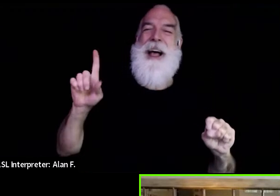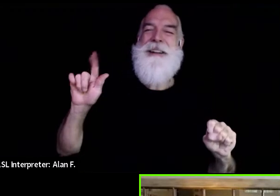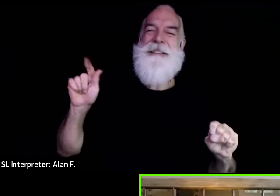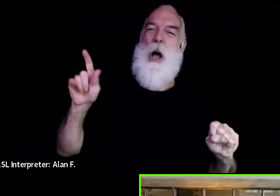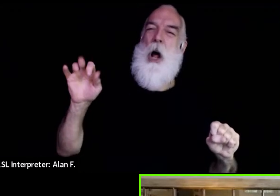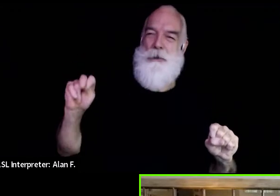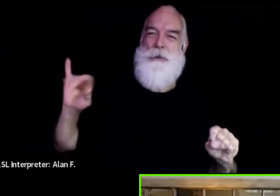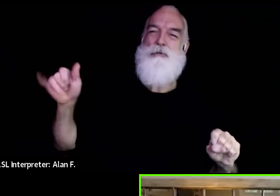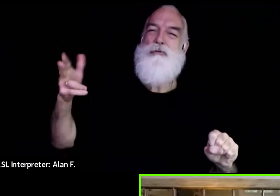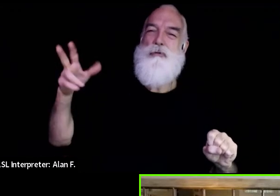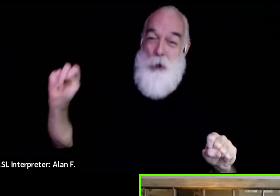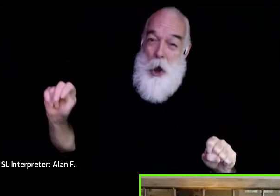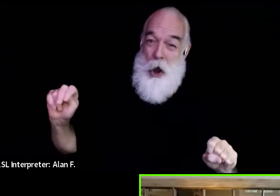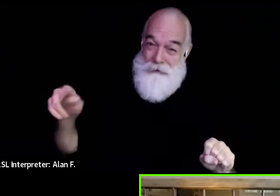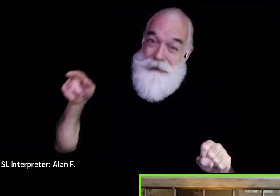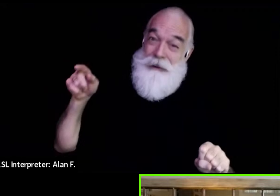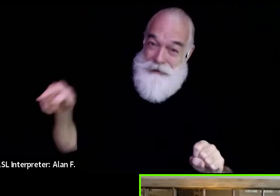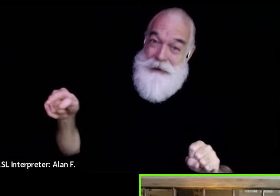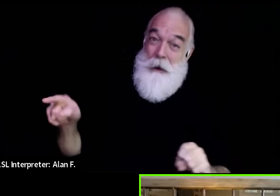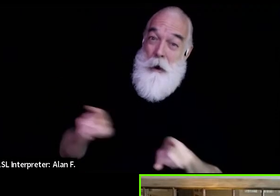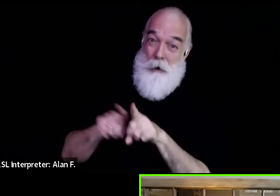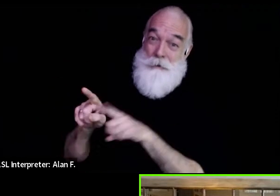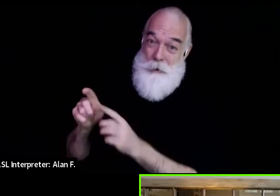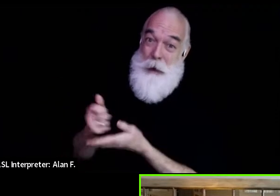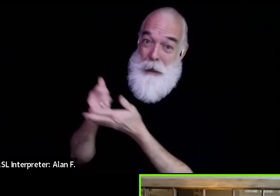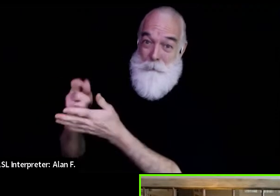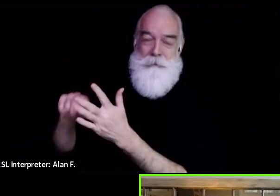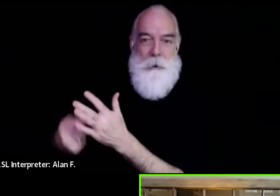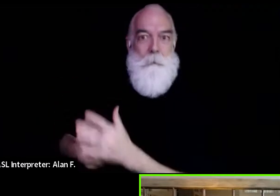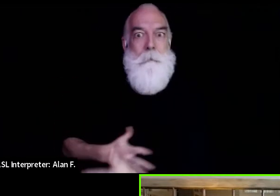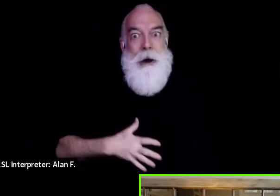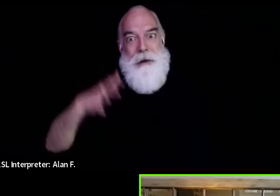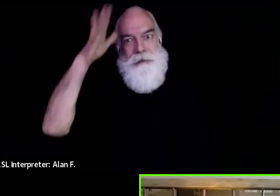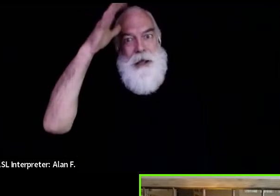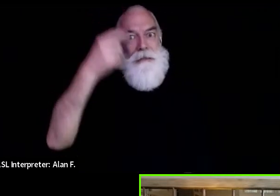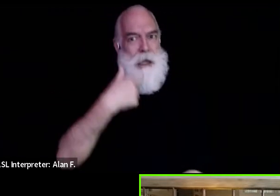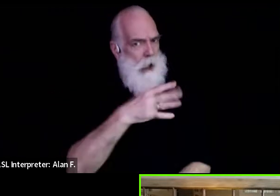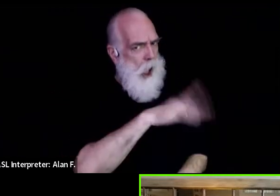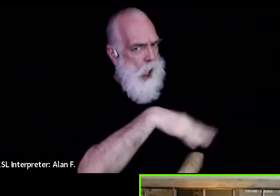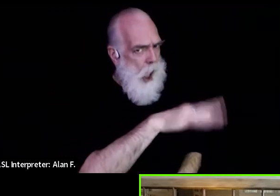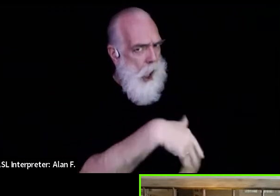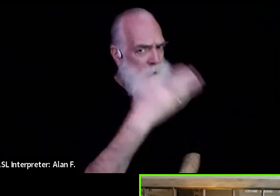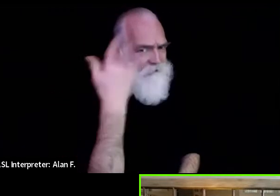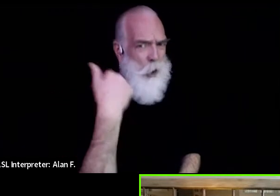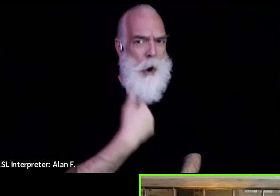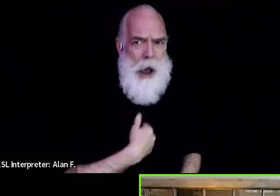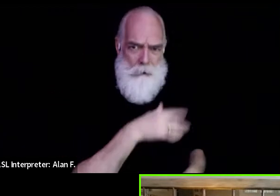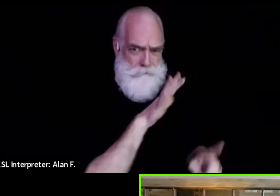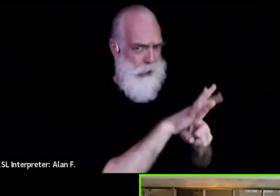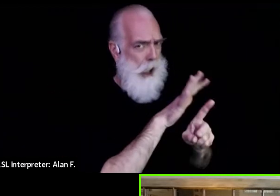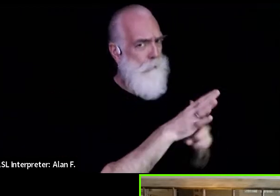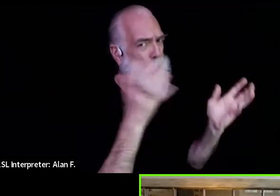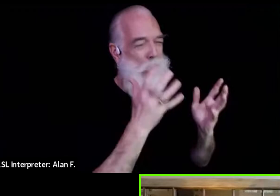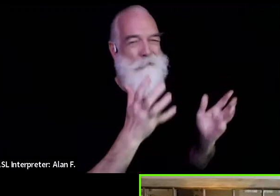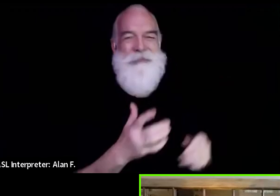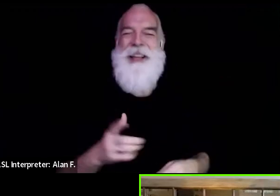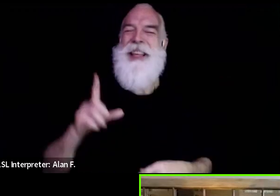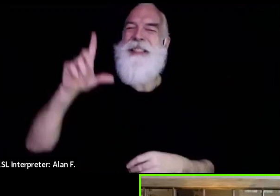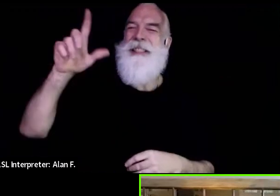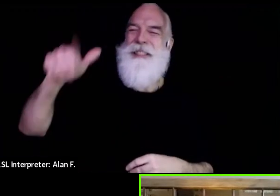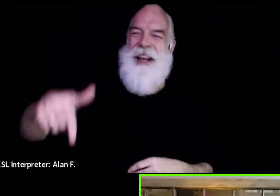big deal. And at some point, my dad's records didn't sell like they used to. And I